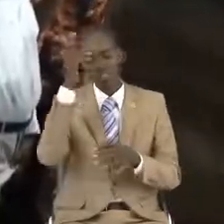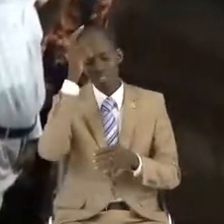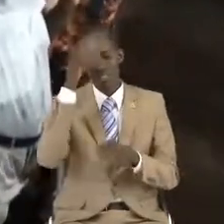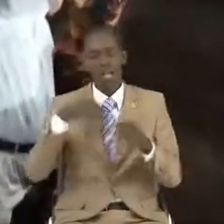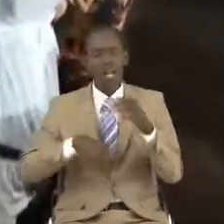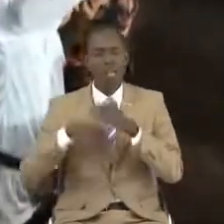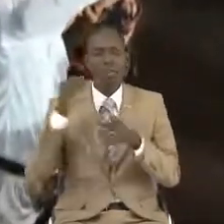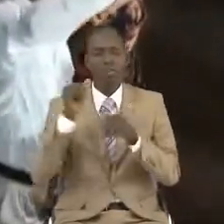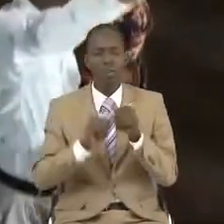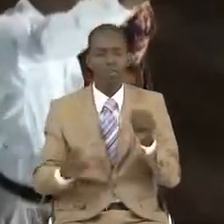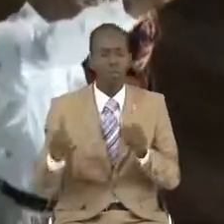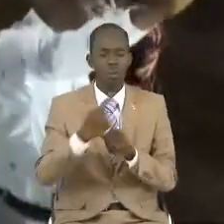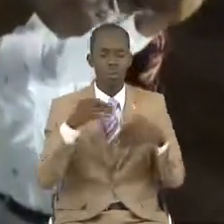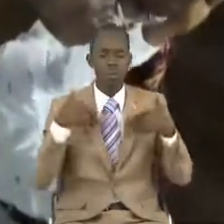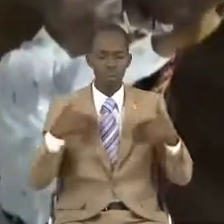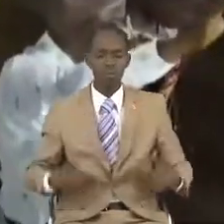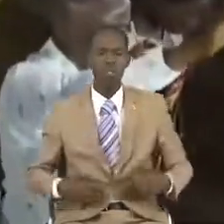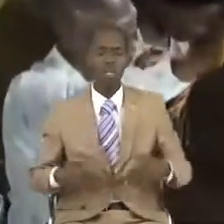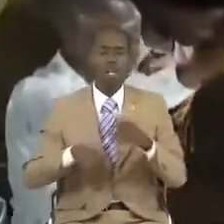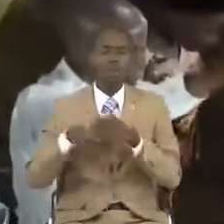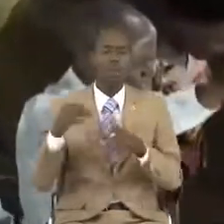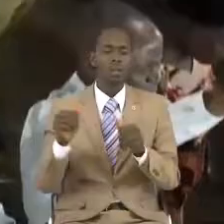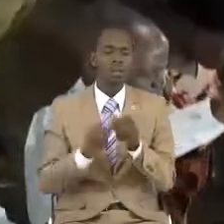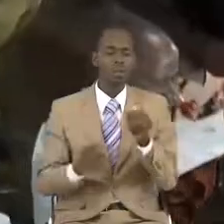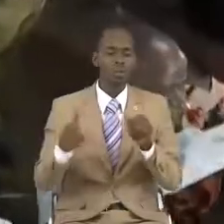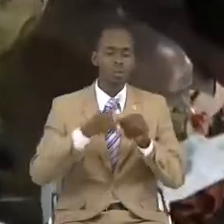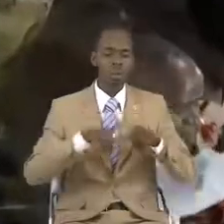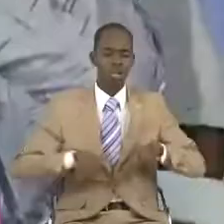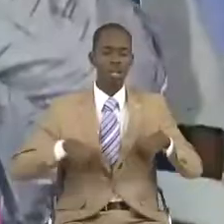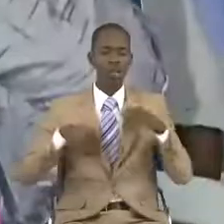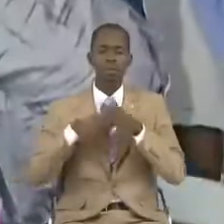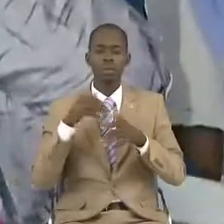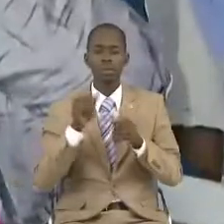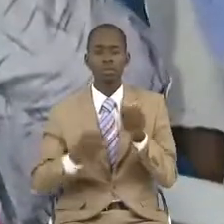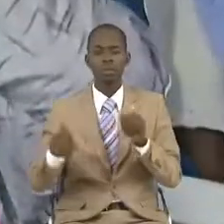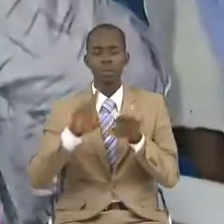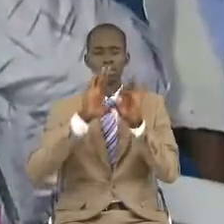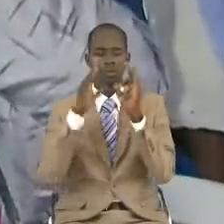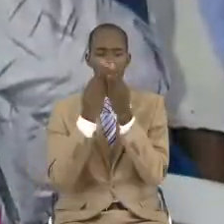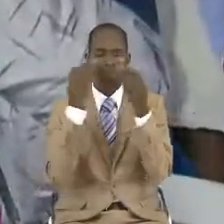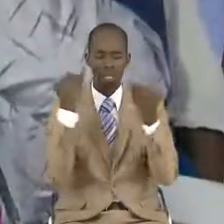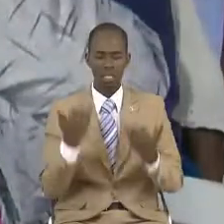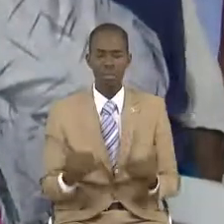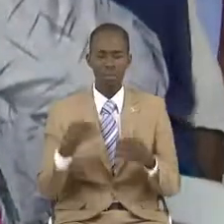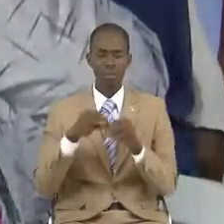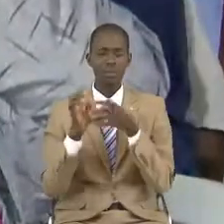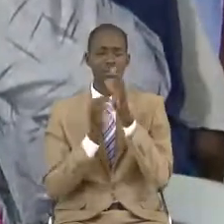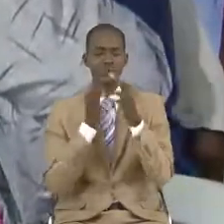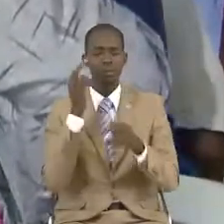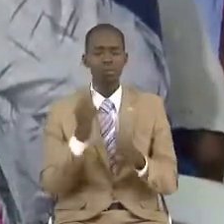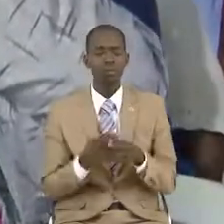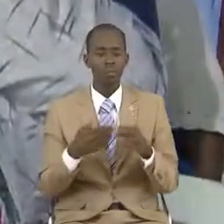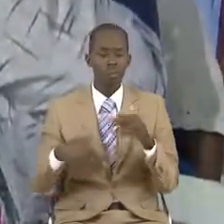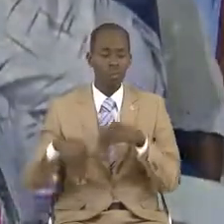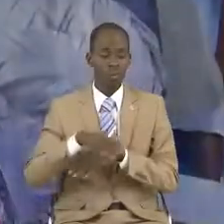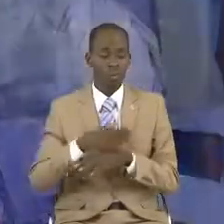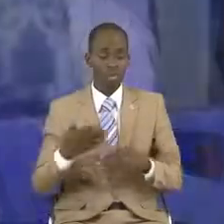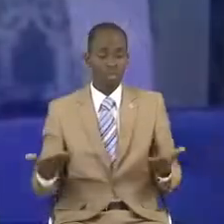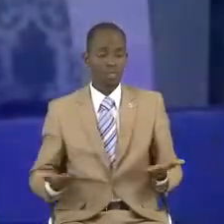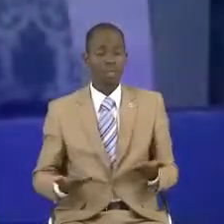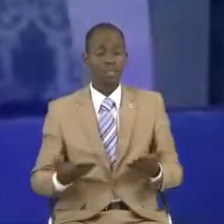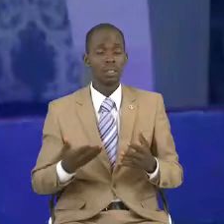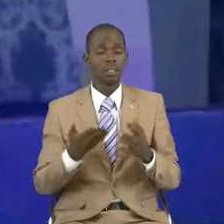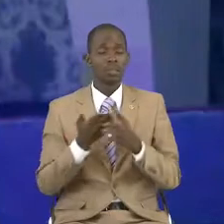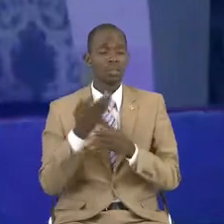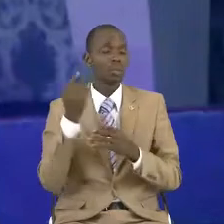everyone's life everyone's family right now in jesus name over here over the radio